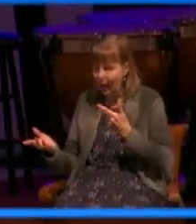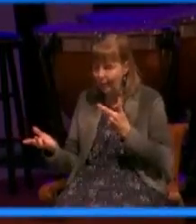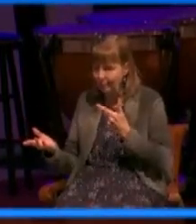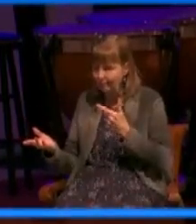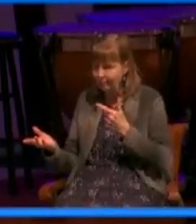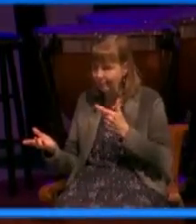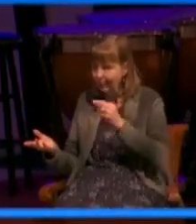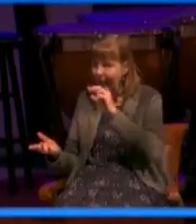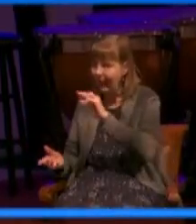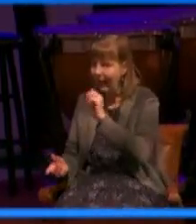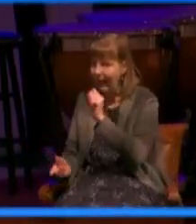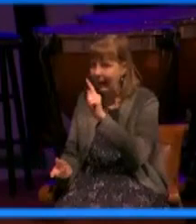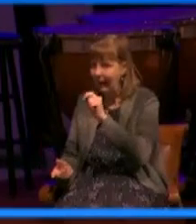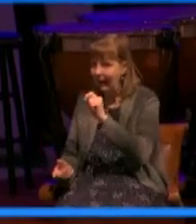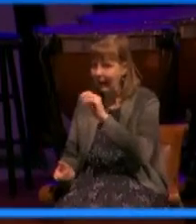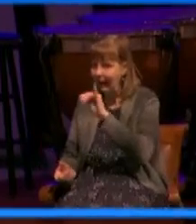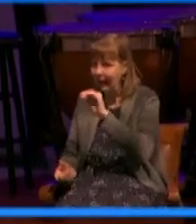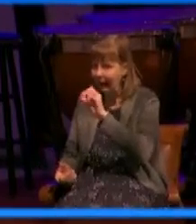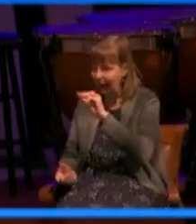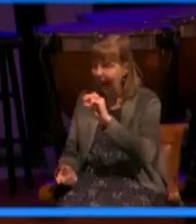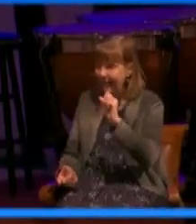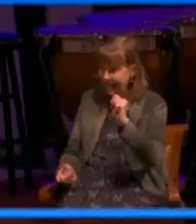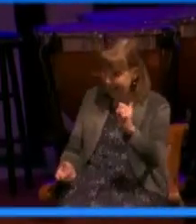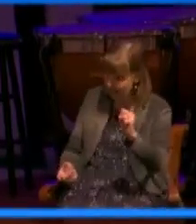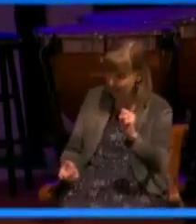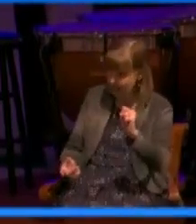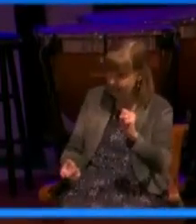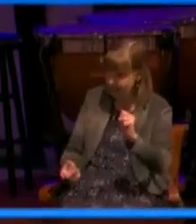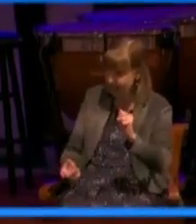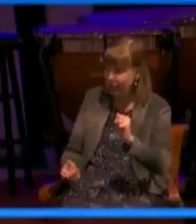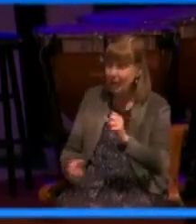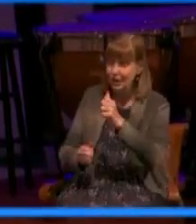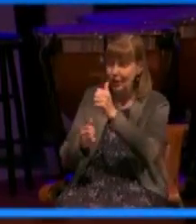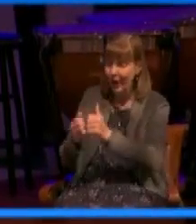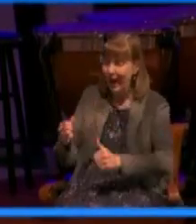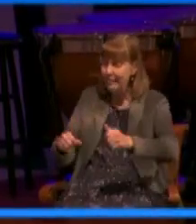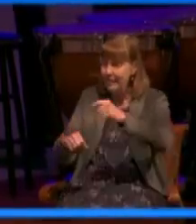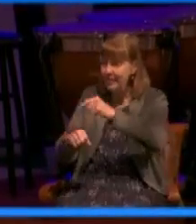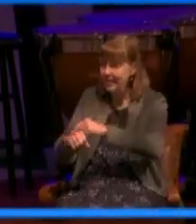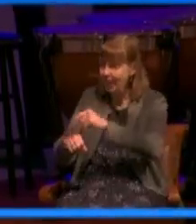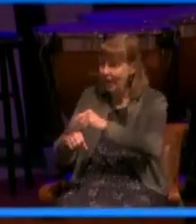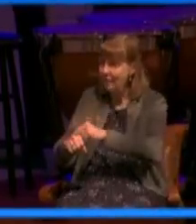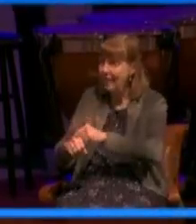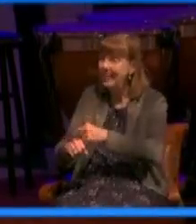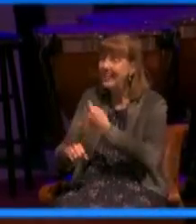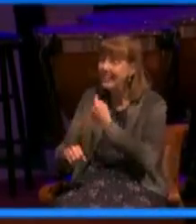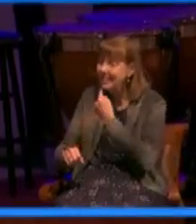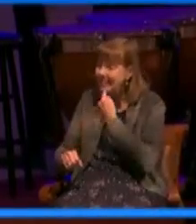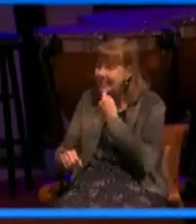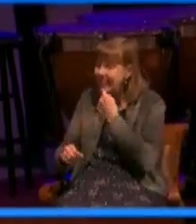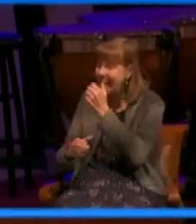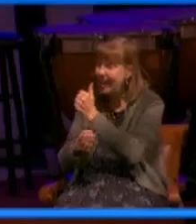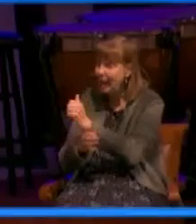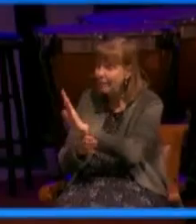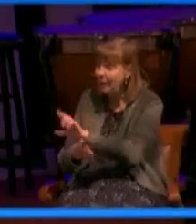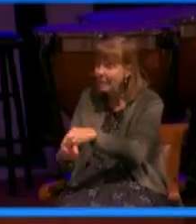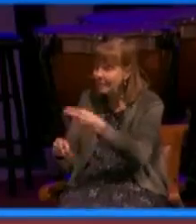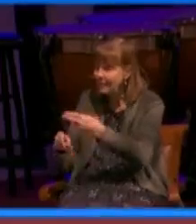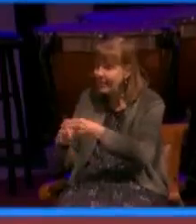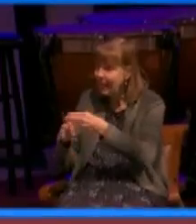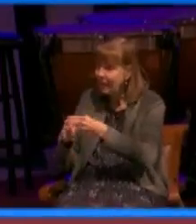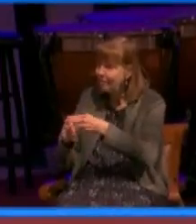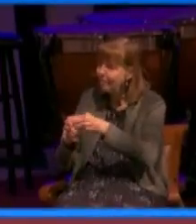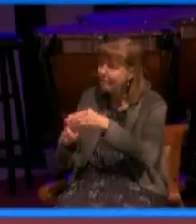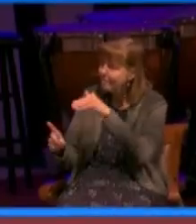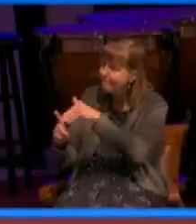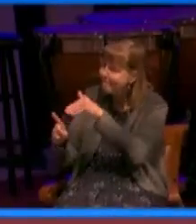it will be a hearing reminder that God has promised to make you the father of nations. That from you, the world